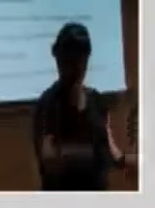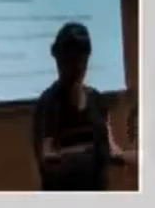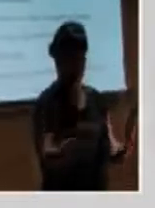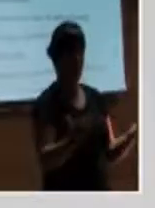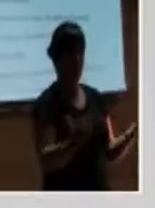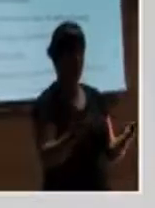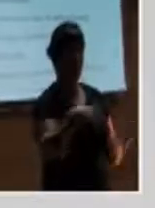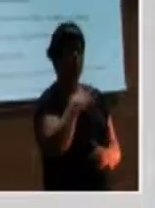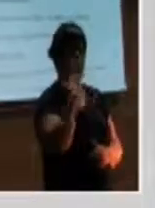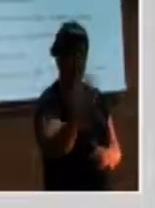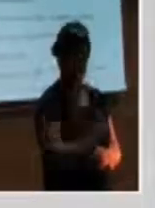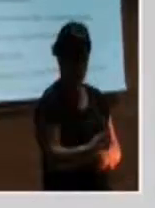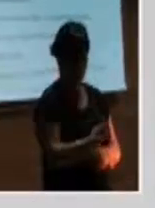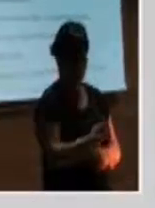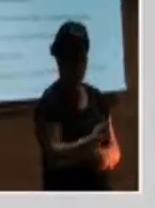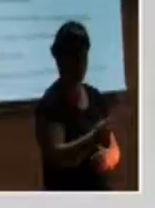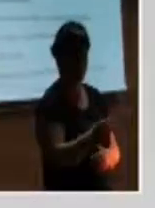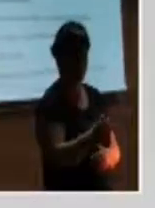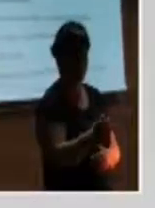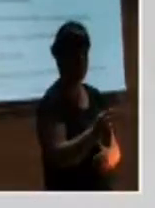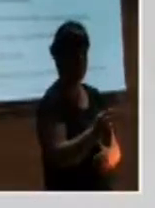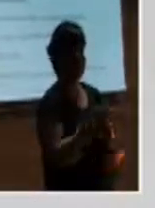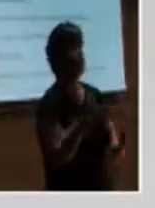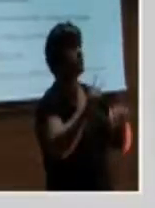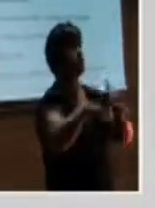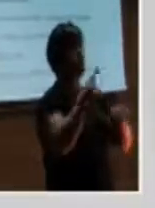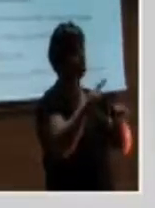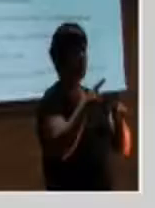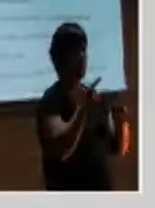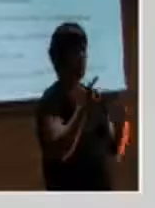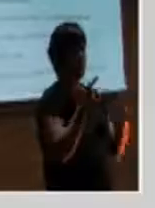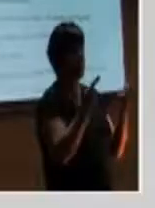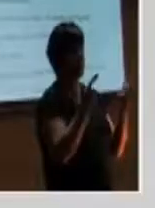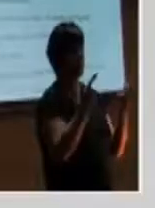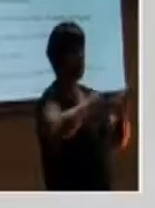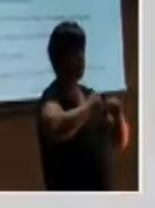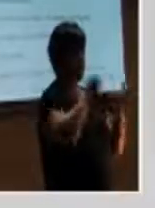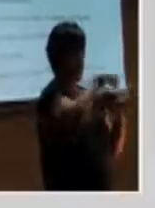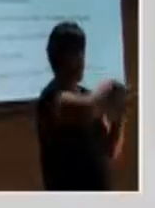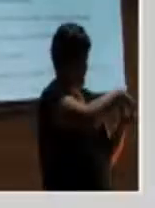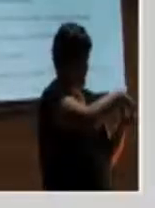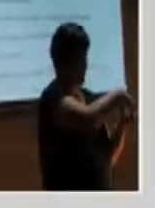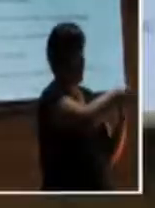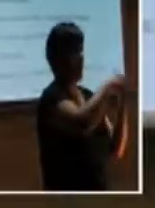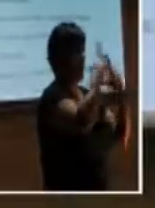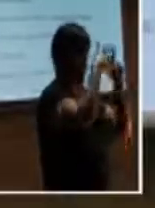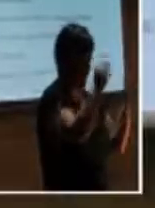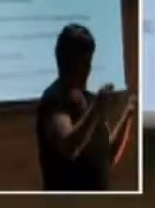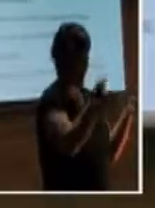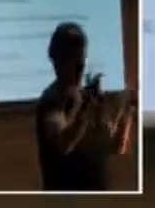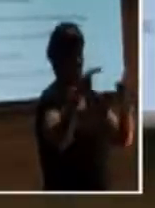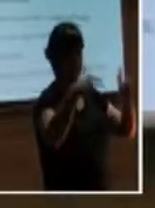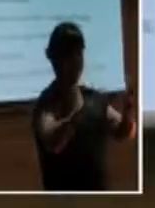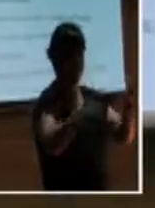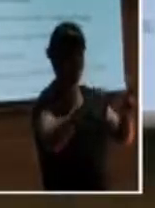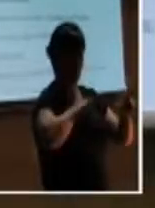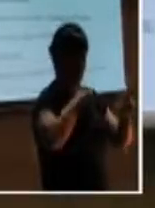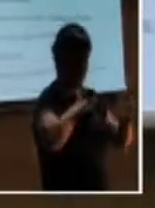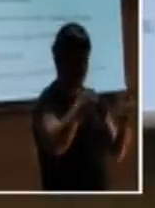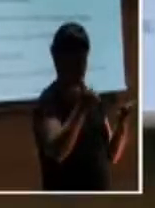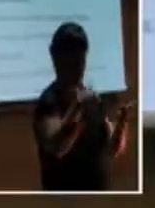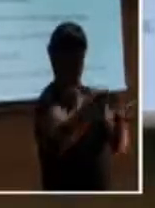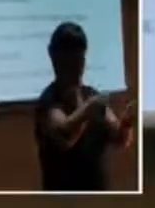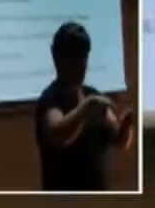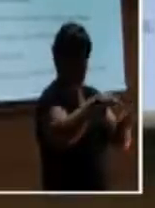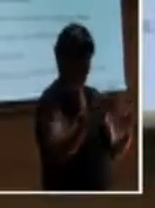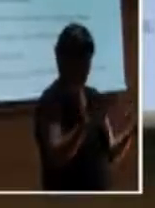nursing home, any other unit that takes care of people with dementia within the Sylvia Hemmet care philosophy. In